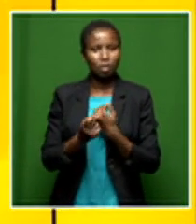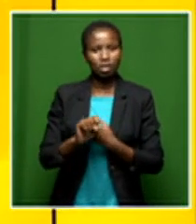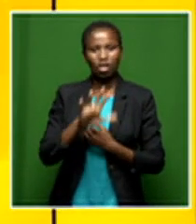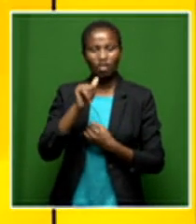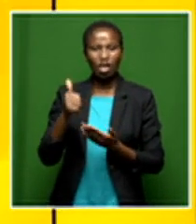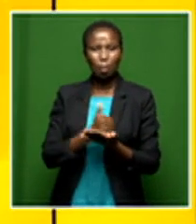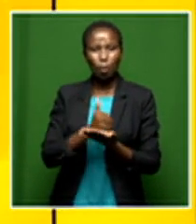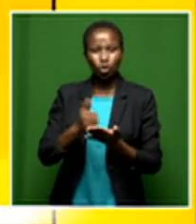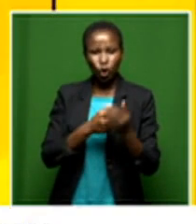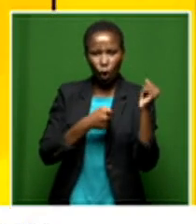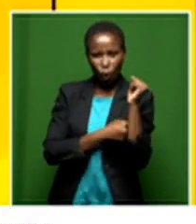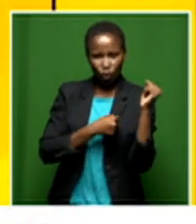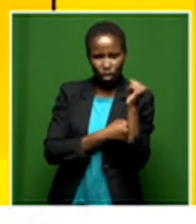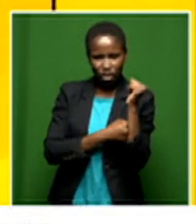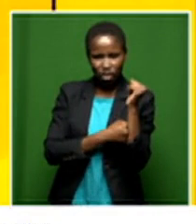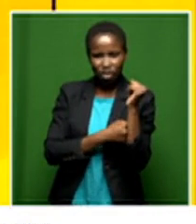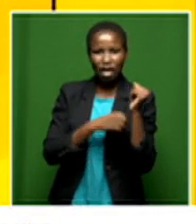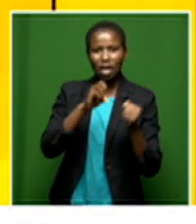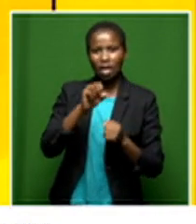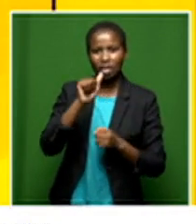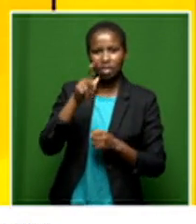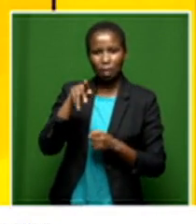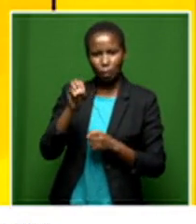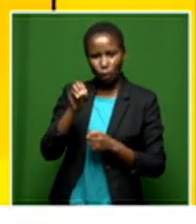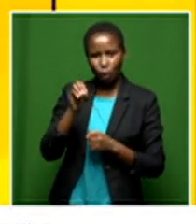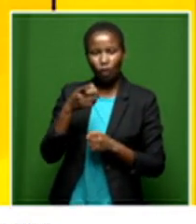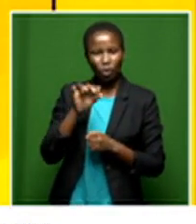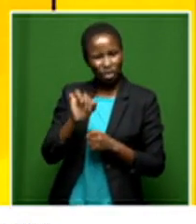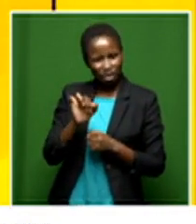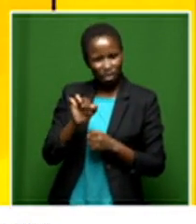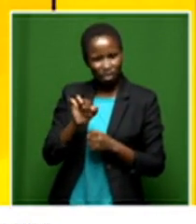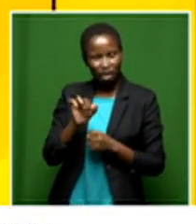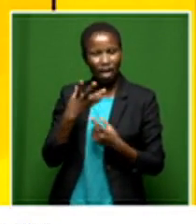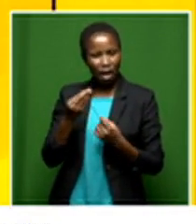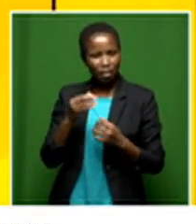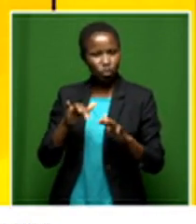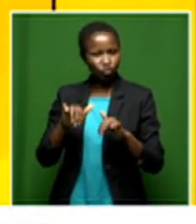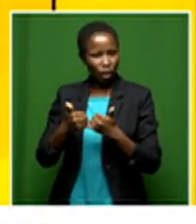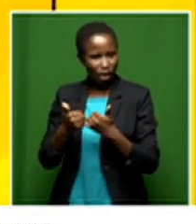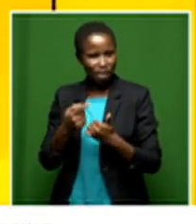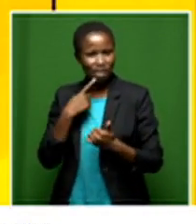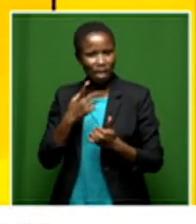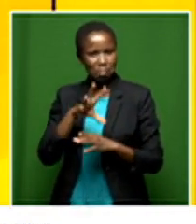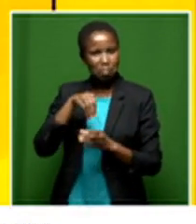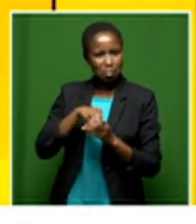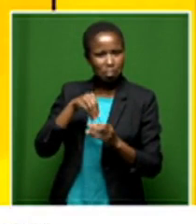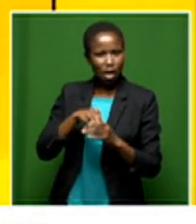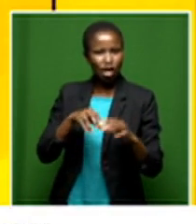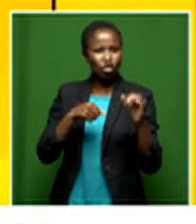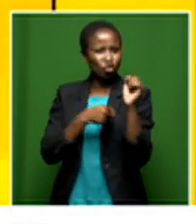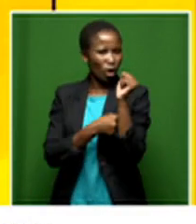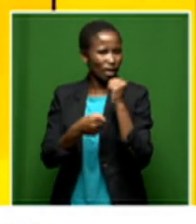Post Office, issues facing the South African Post Office, that SAPO includes a whole lot of